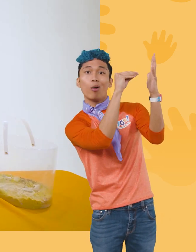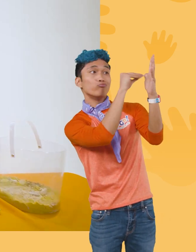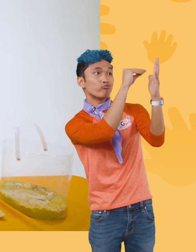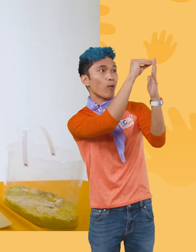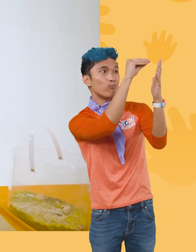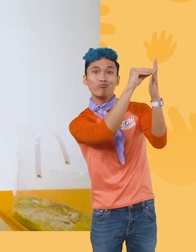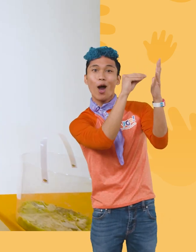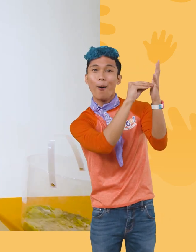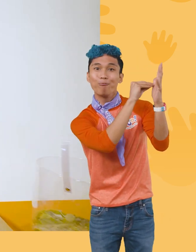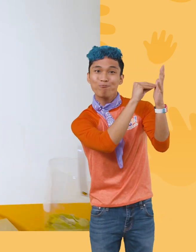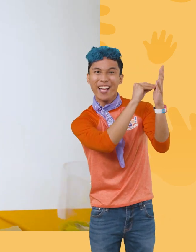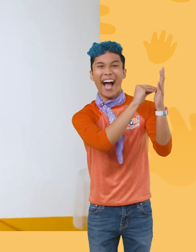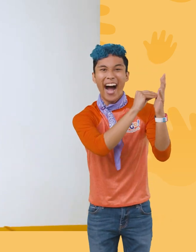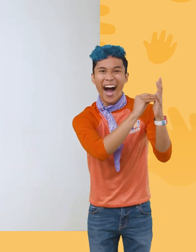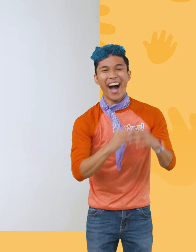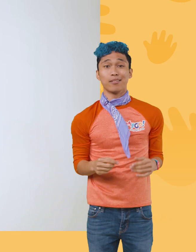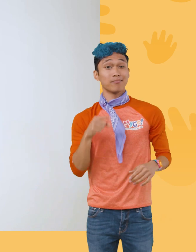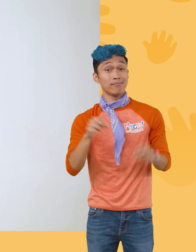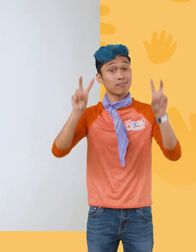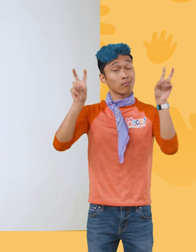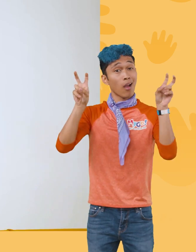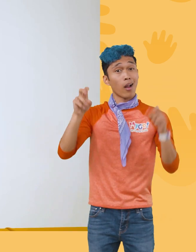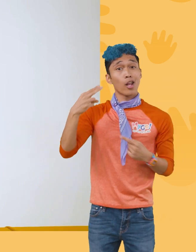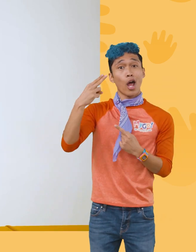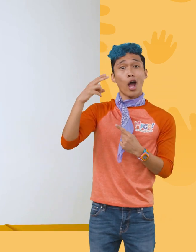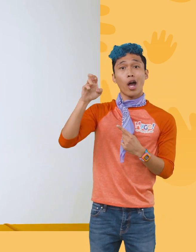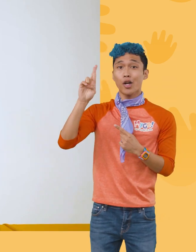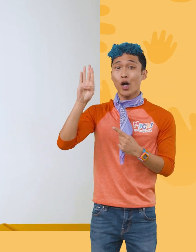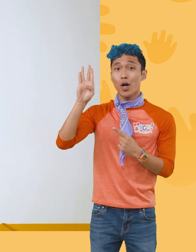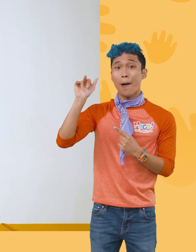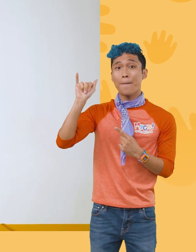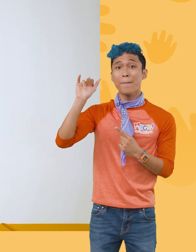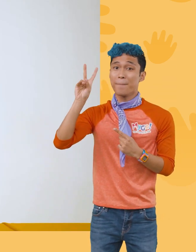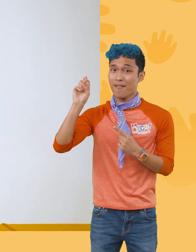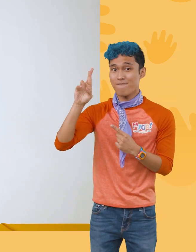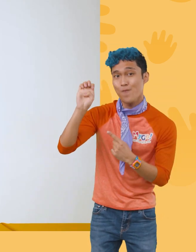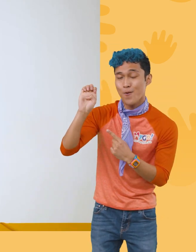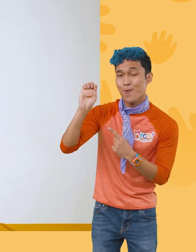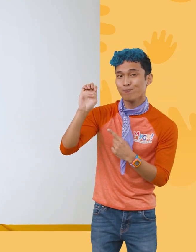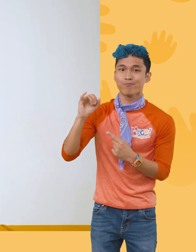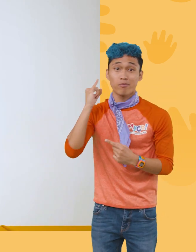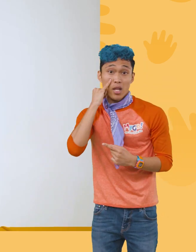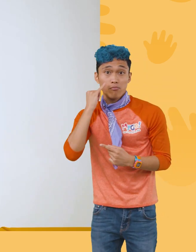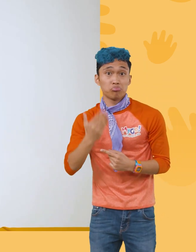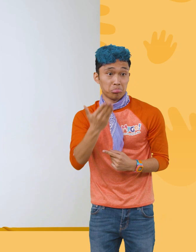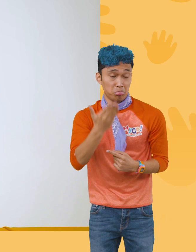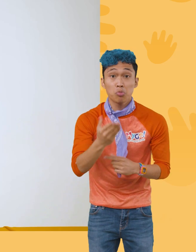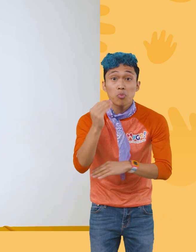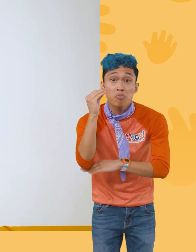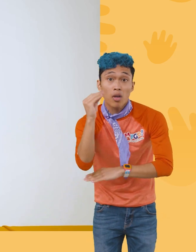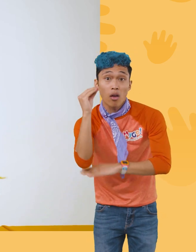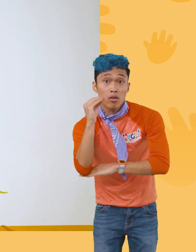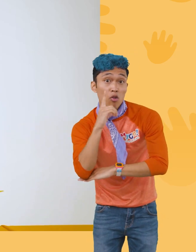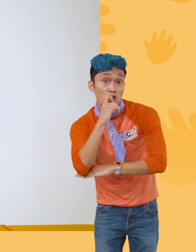And eat a lot of leaves. Yeah, the brontosaurus is an herbivore. Yeah, if you're a